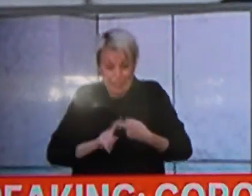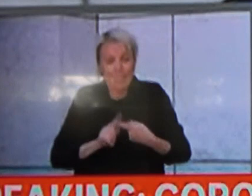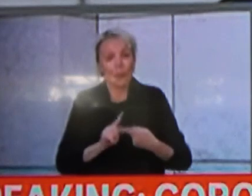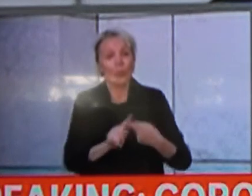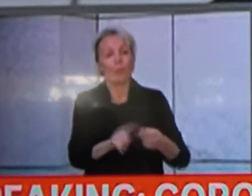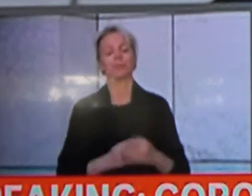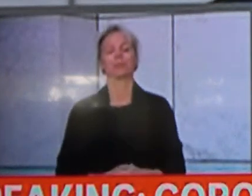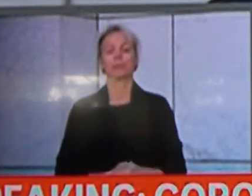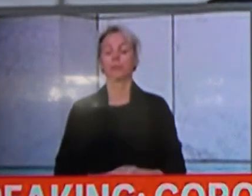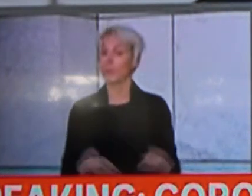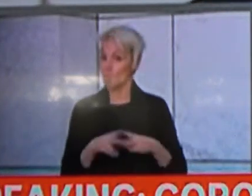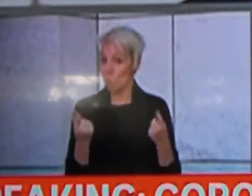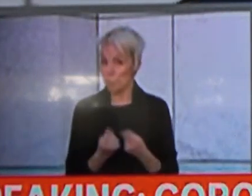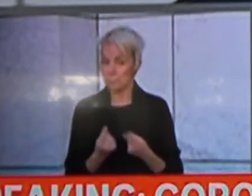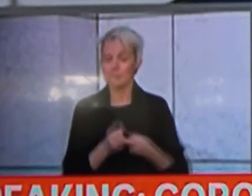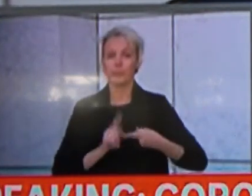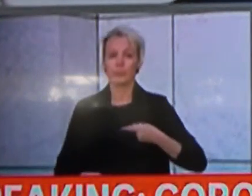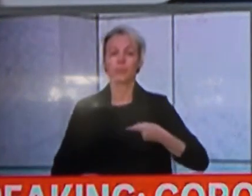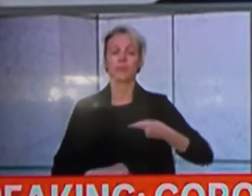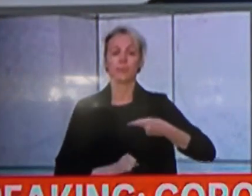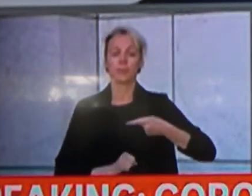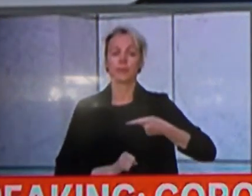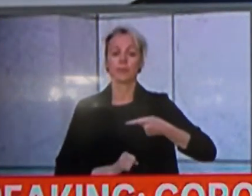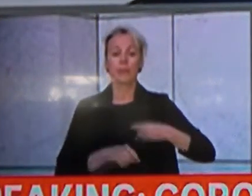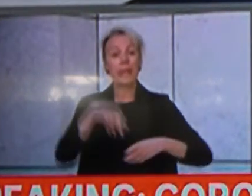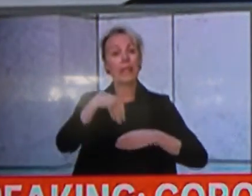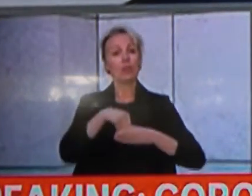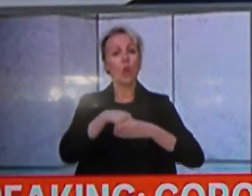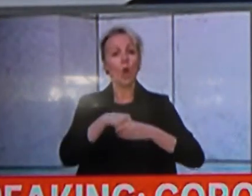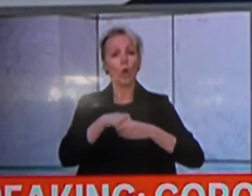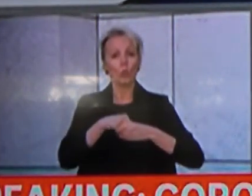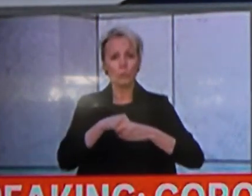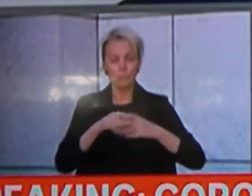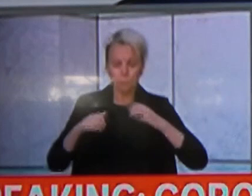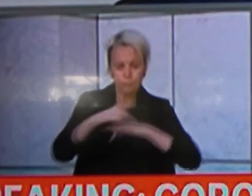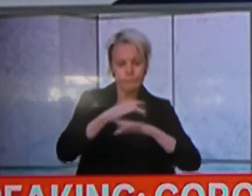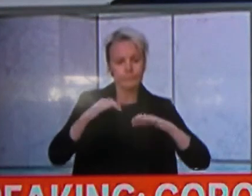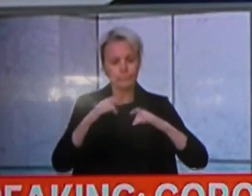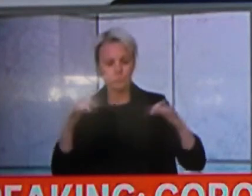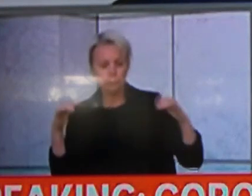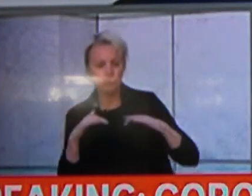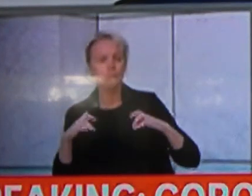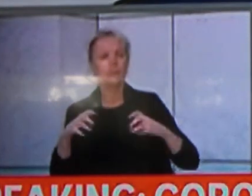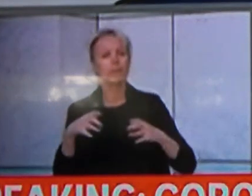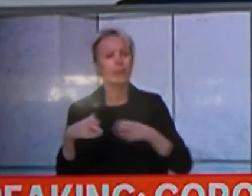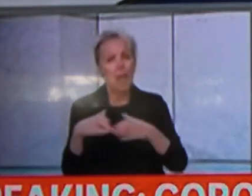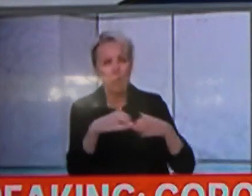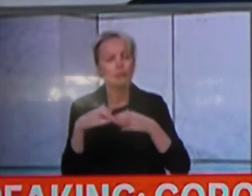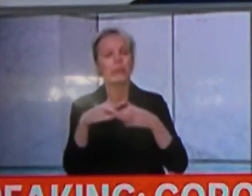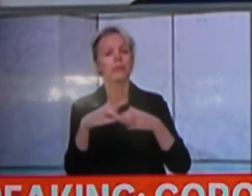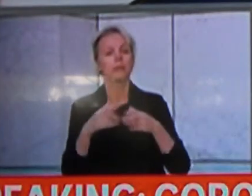Two things. I've already flagged that issues of internal gatherings and more targeted regional responses to